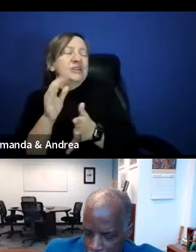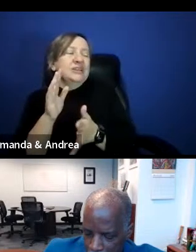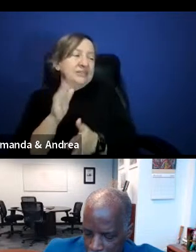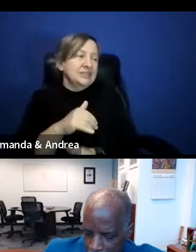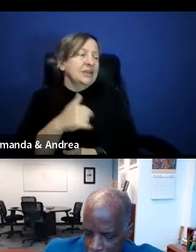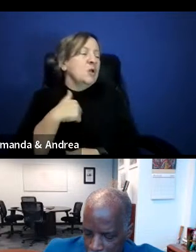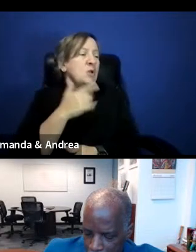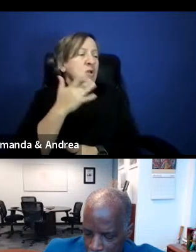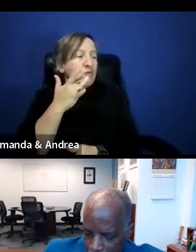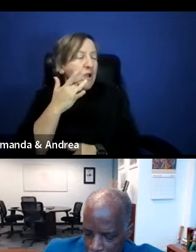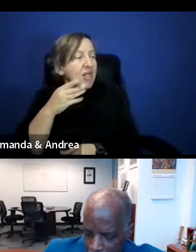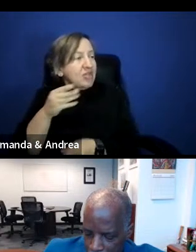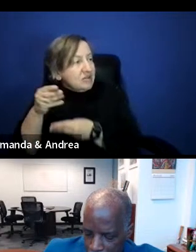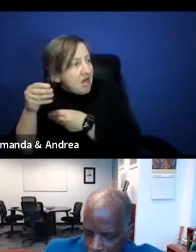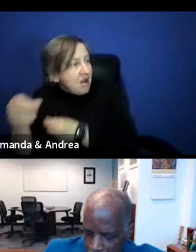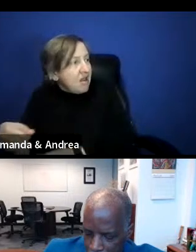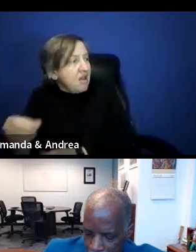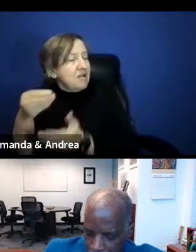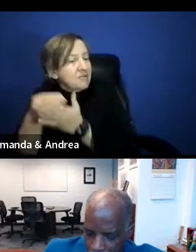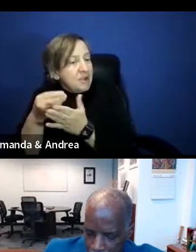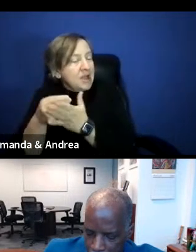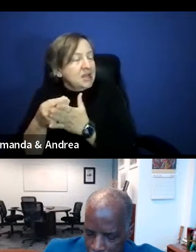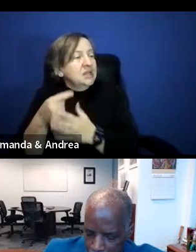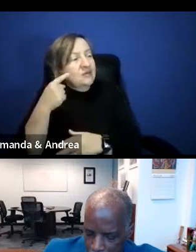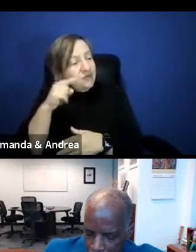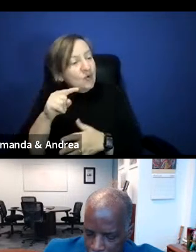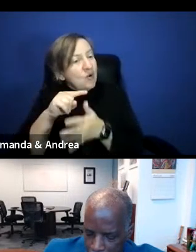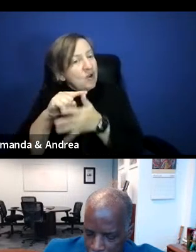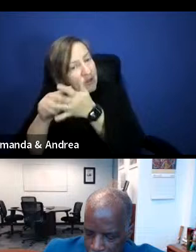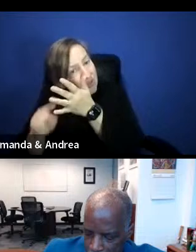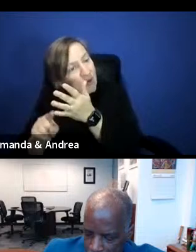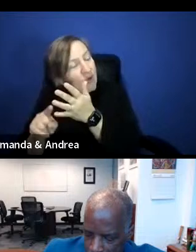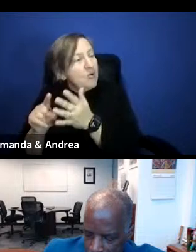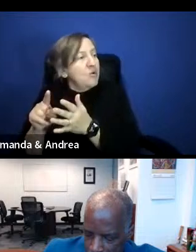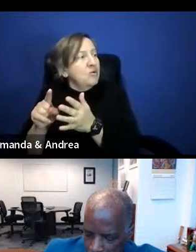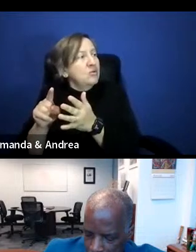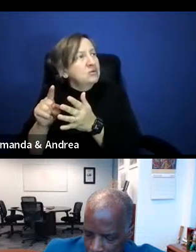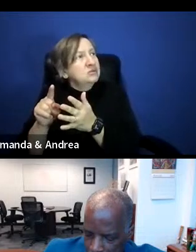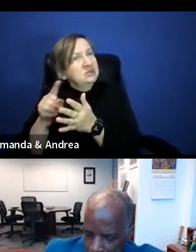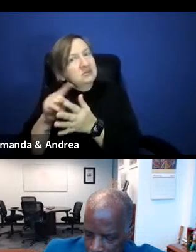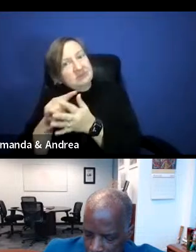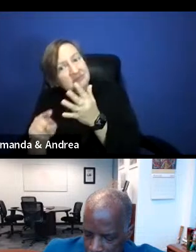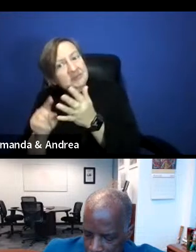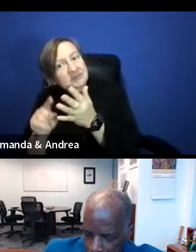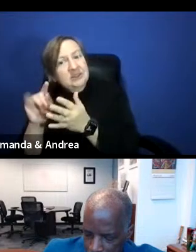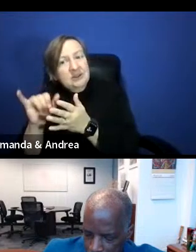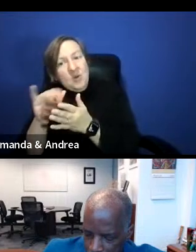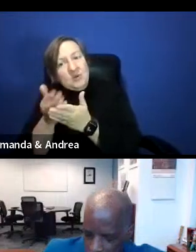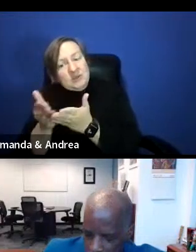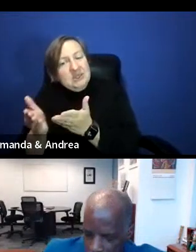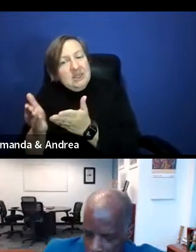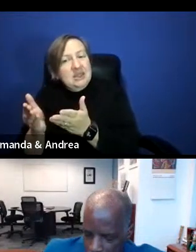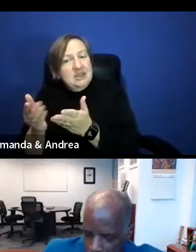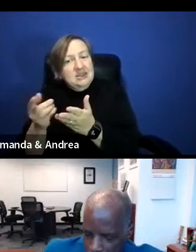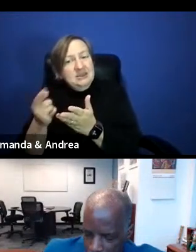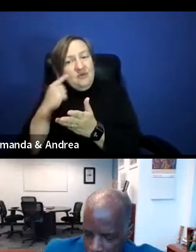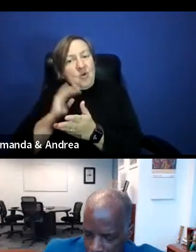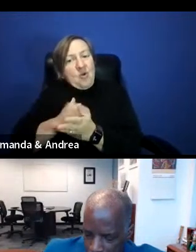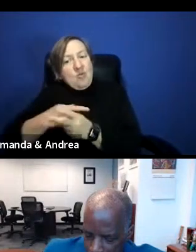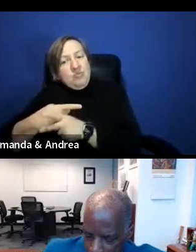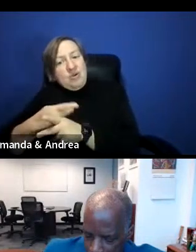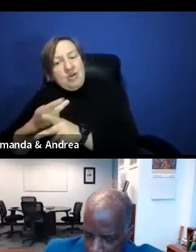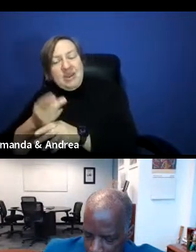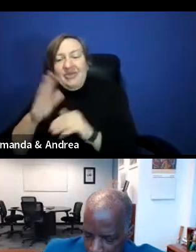would rather spend our money on those things rather than on